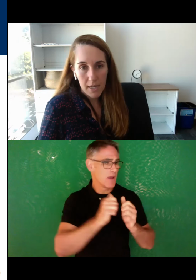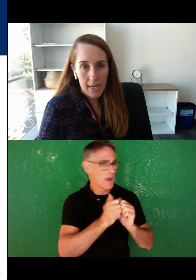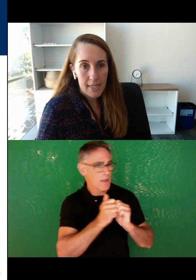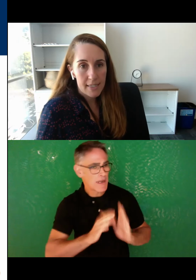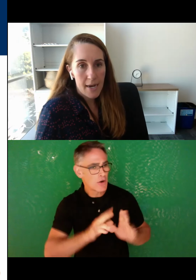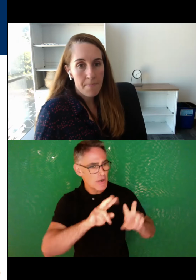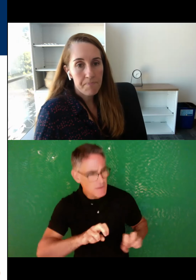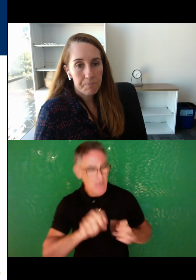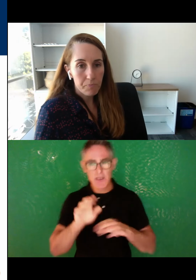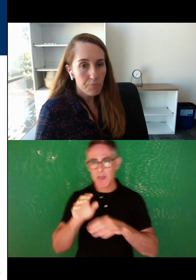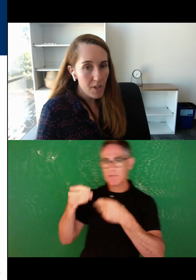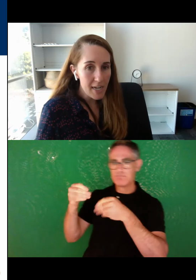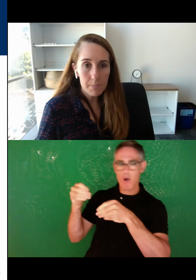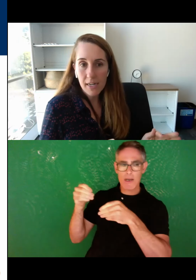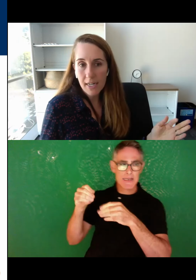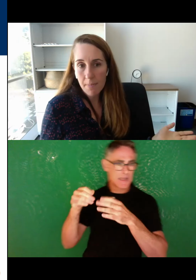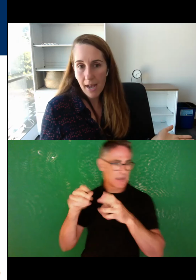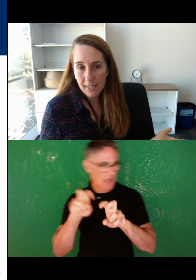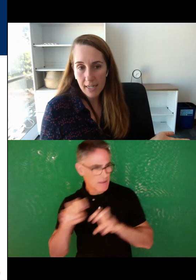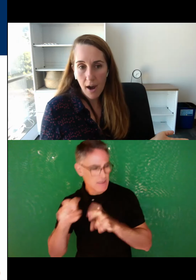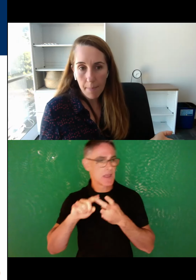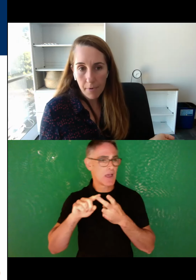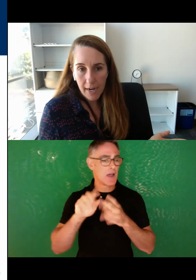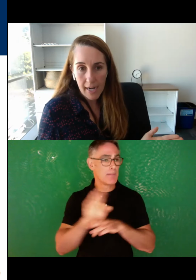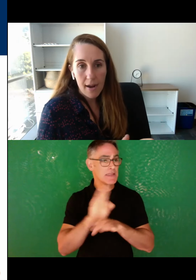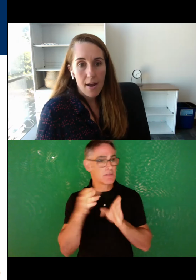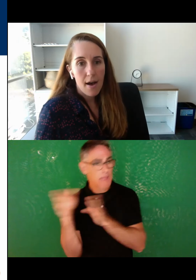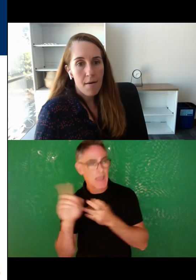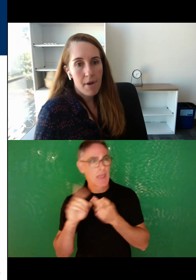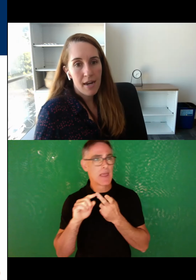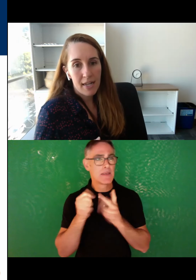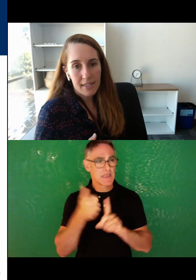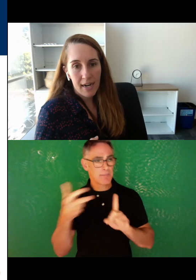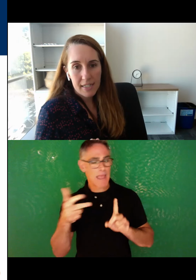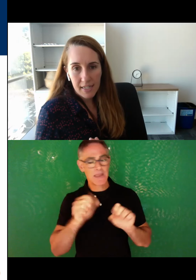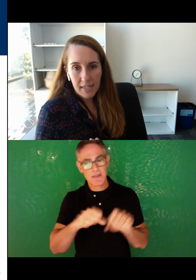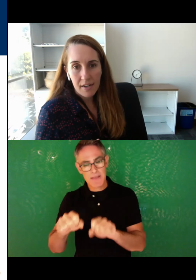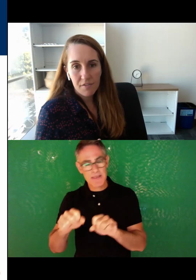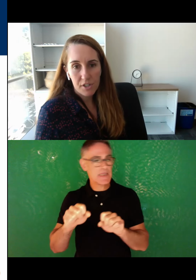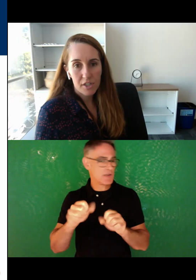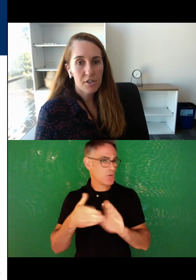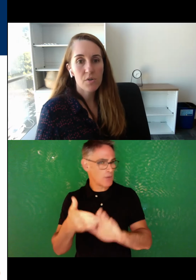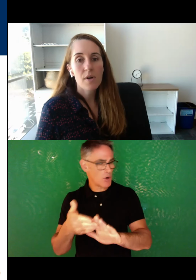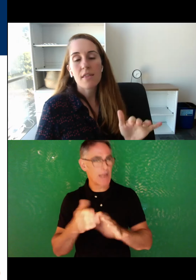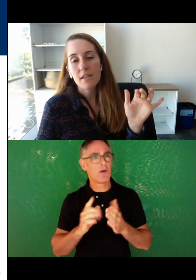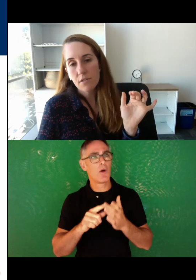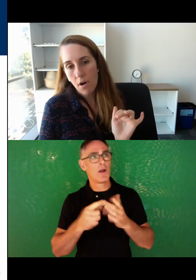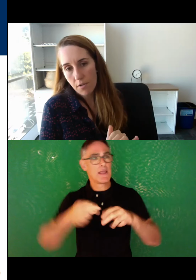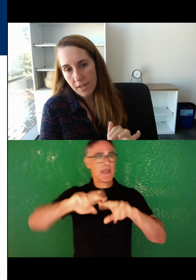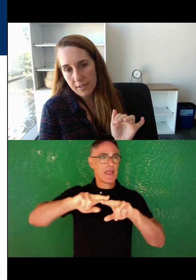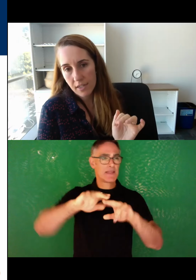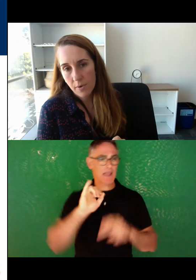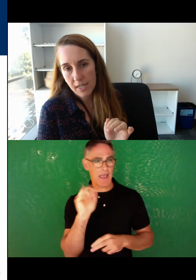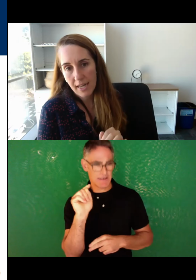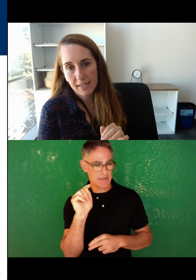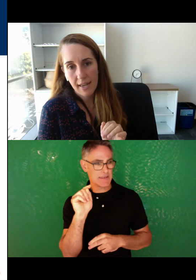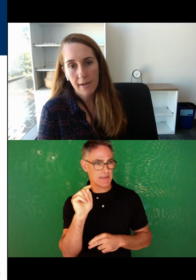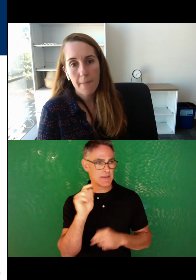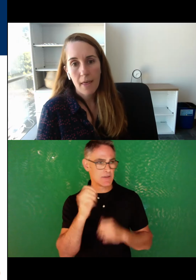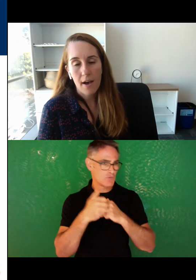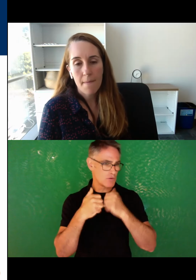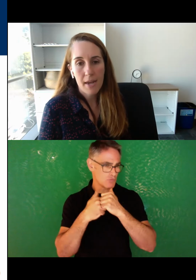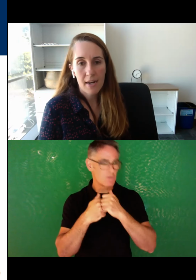business plans, expanding capacity to operate, enhancing IT infrastructure. So these are all things that go into